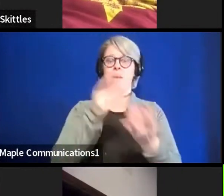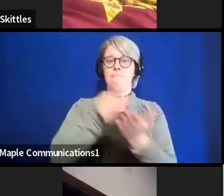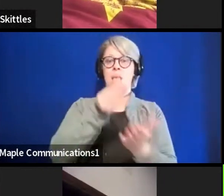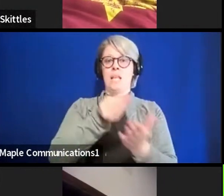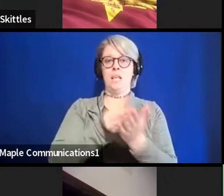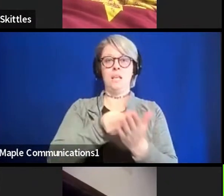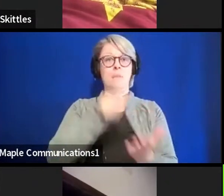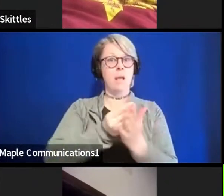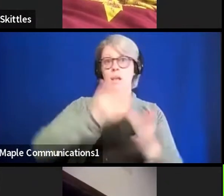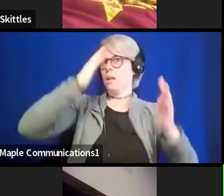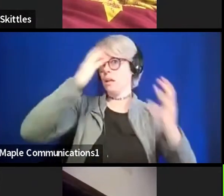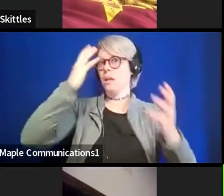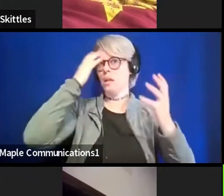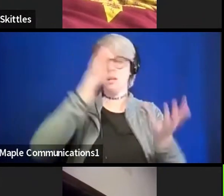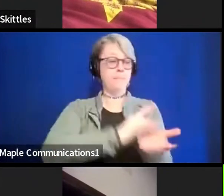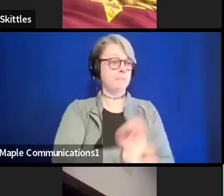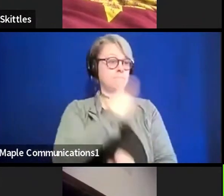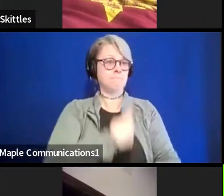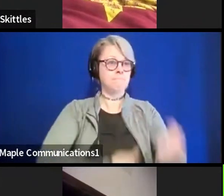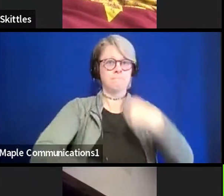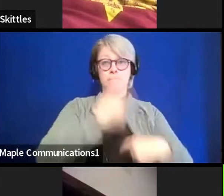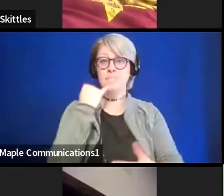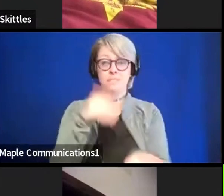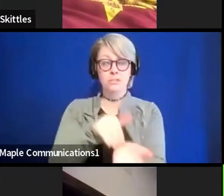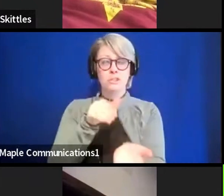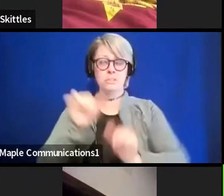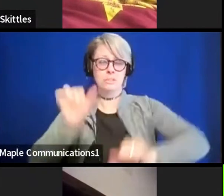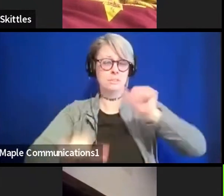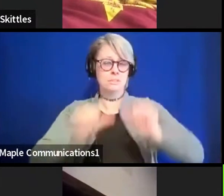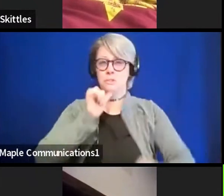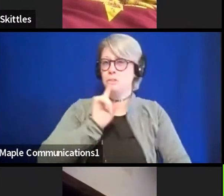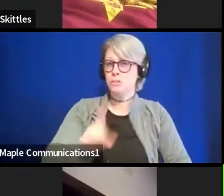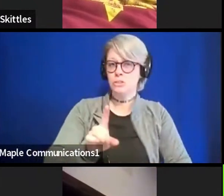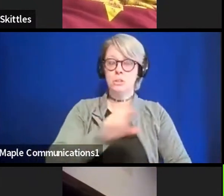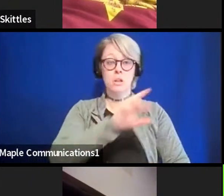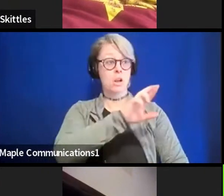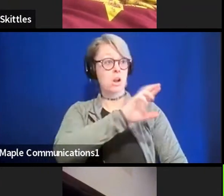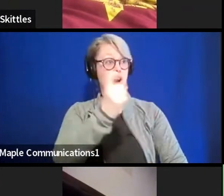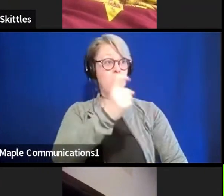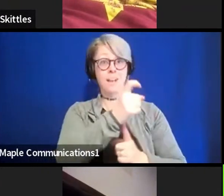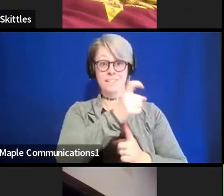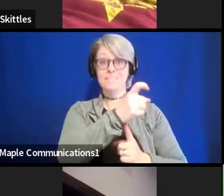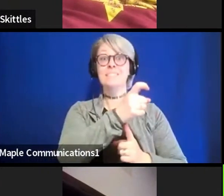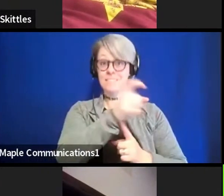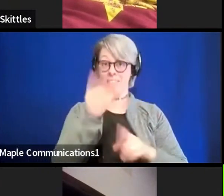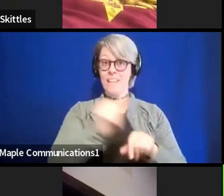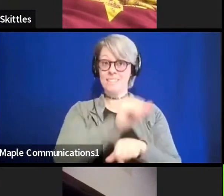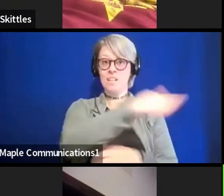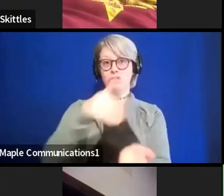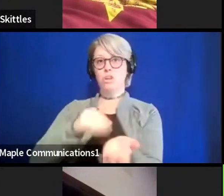we'll just pop a pill, because when doctors, a lot of people don't know, when the prescription gets cashed, the doctors make extra money.